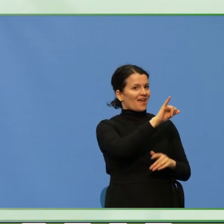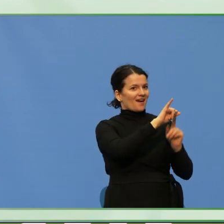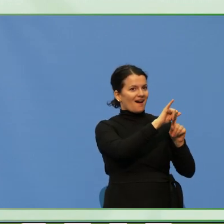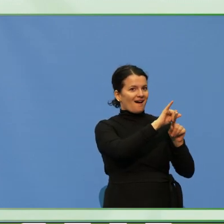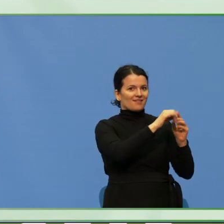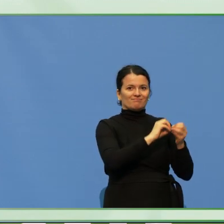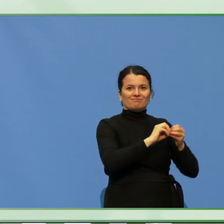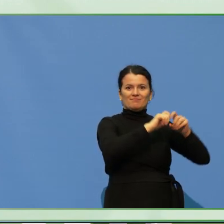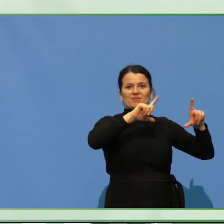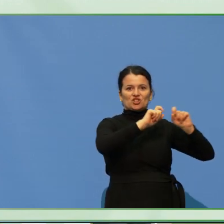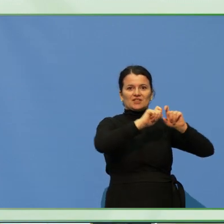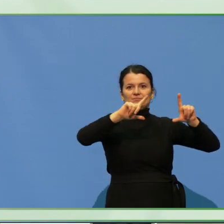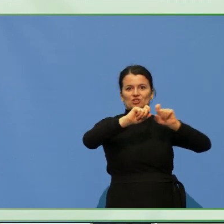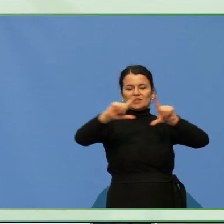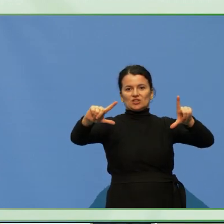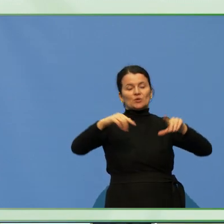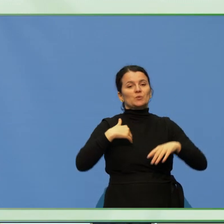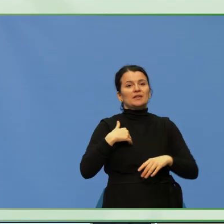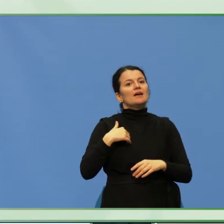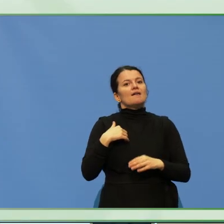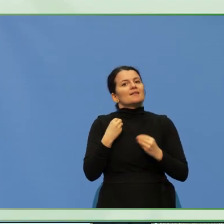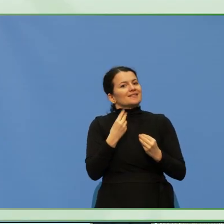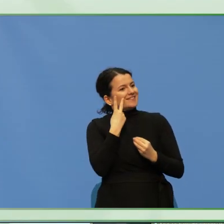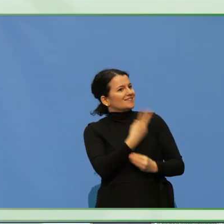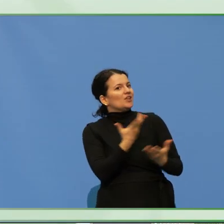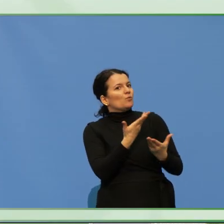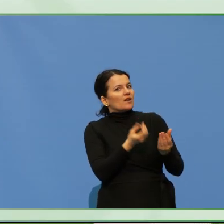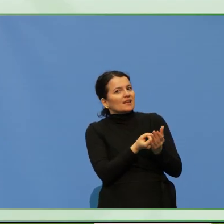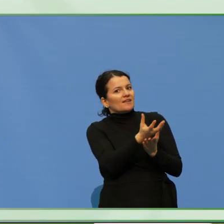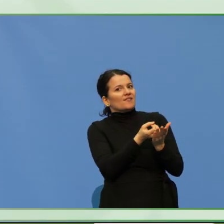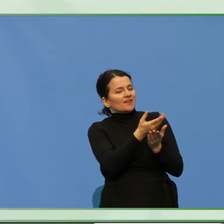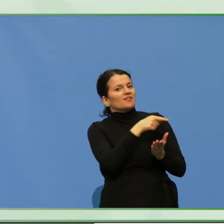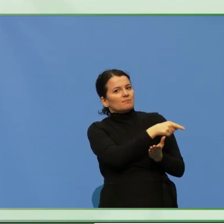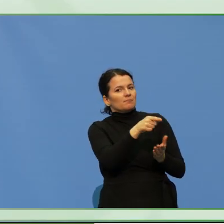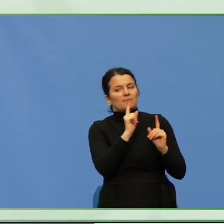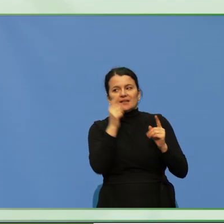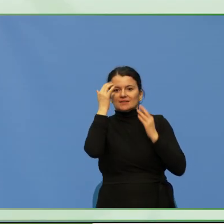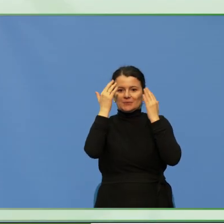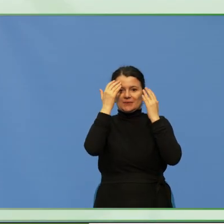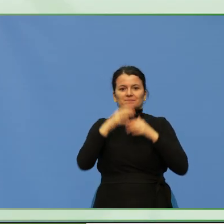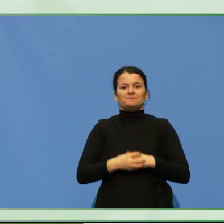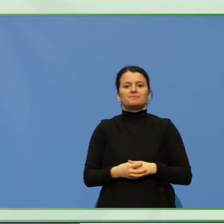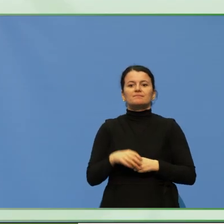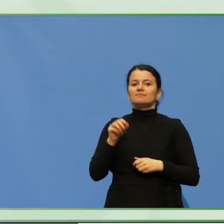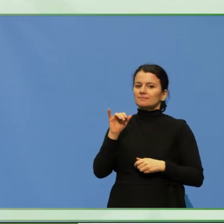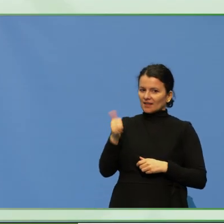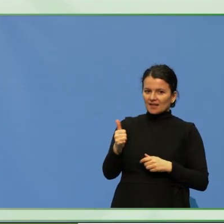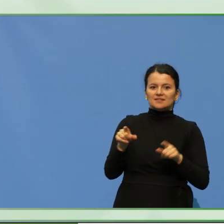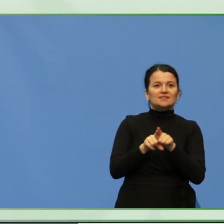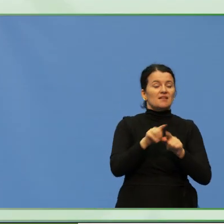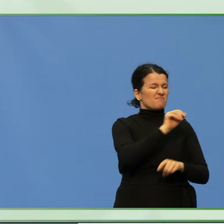the example of the Dumbledore's library is really key, because when we think about AI as an acronym, which stands for artificial